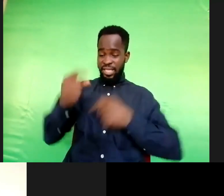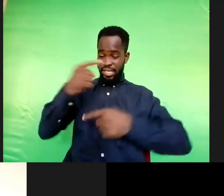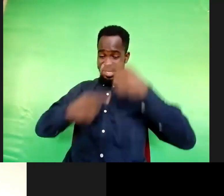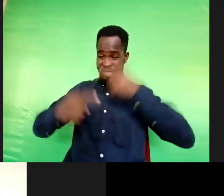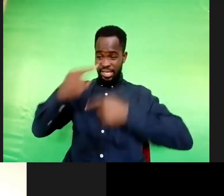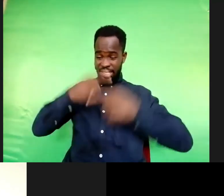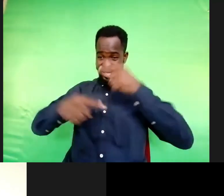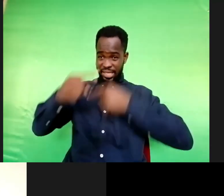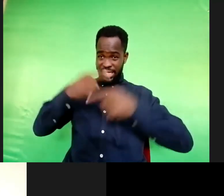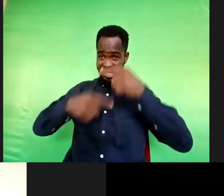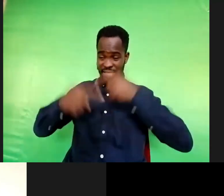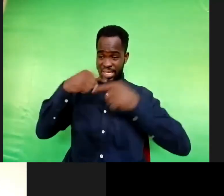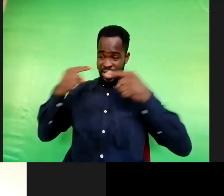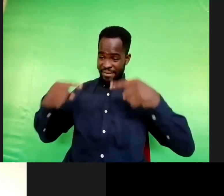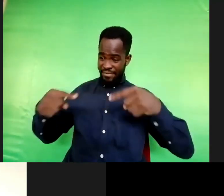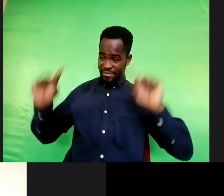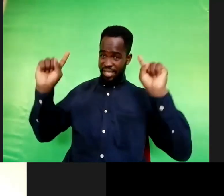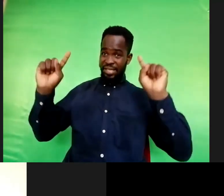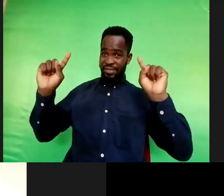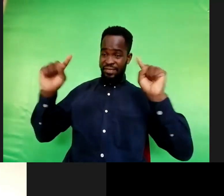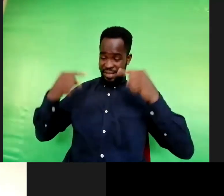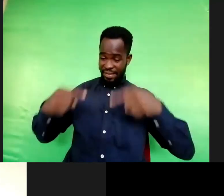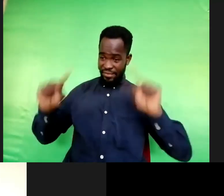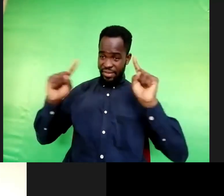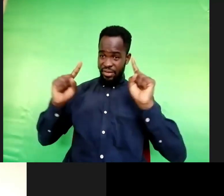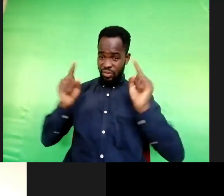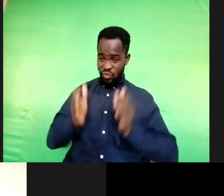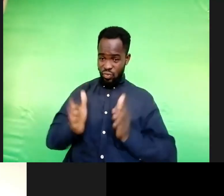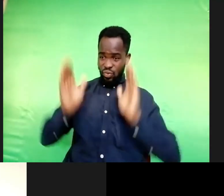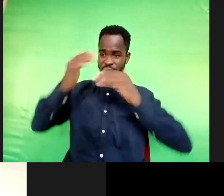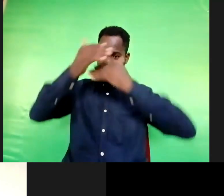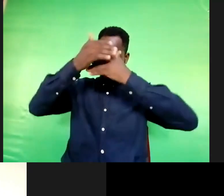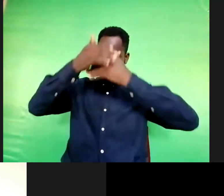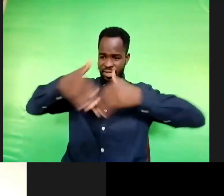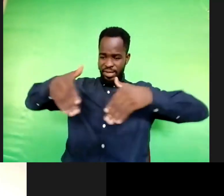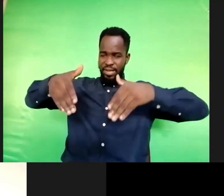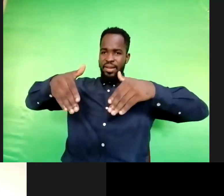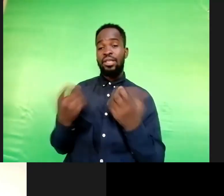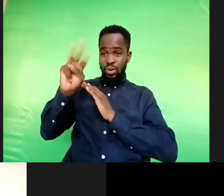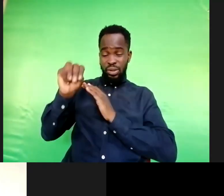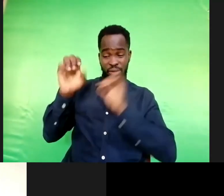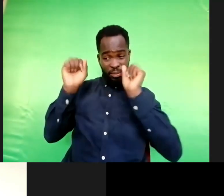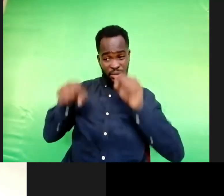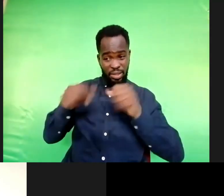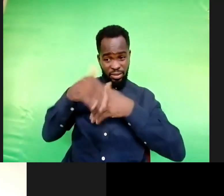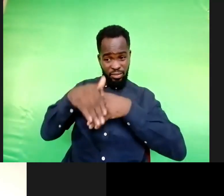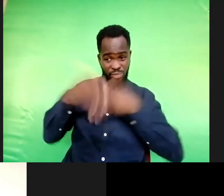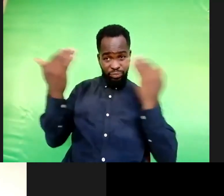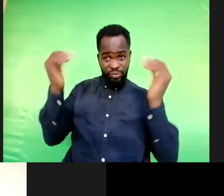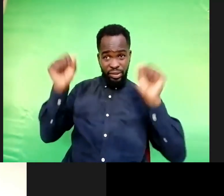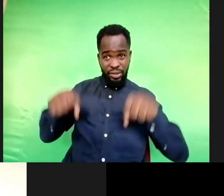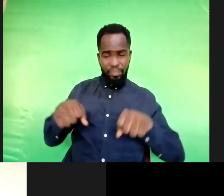be be an effective bridge towards developing verbal skills in children with autism? Yes,